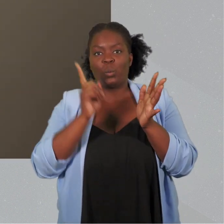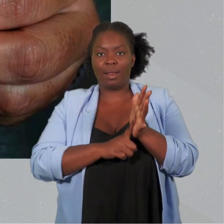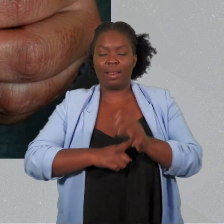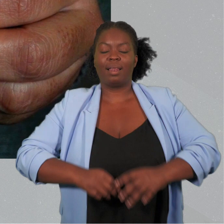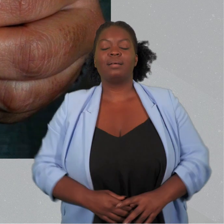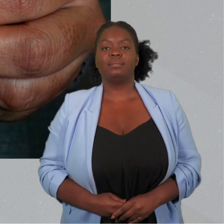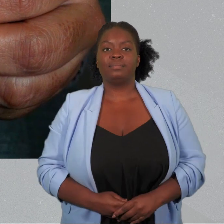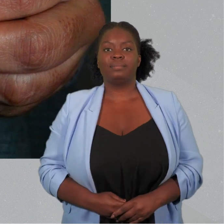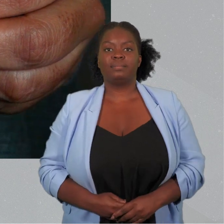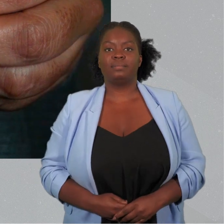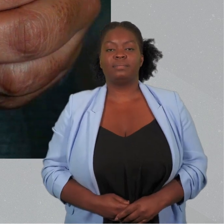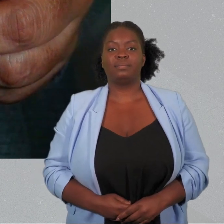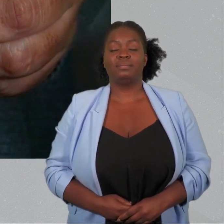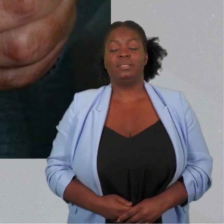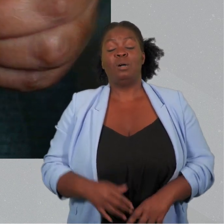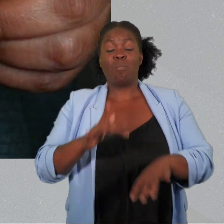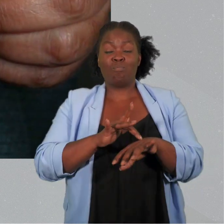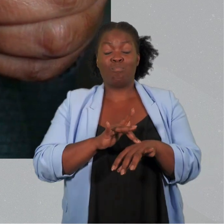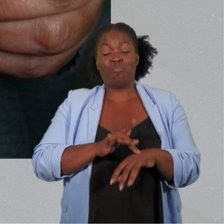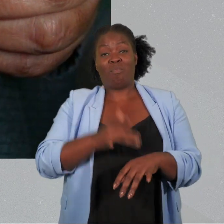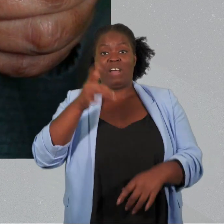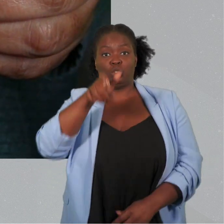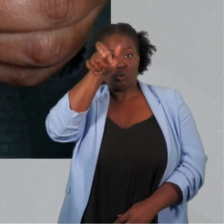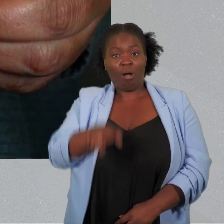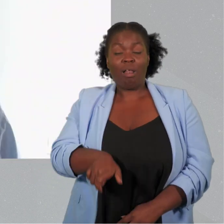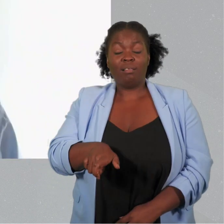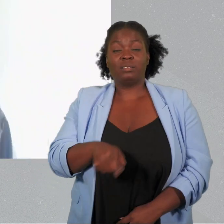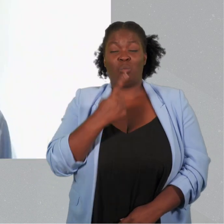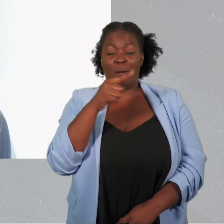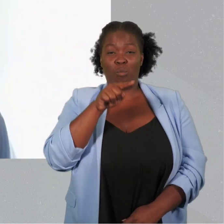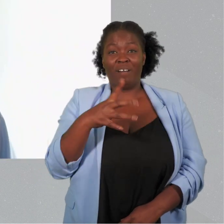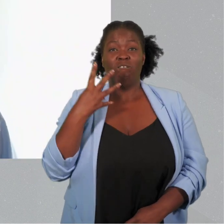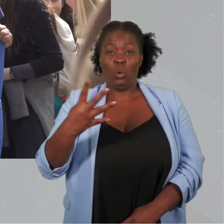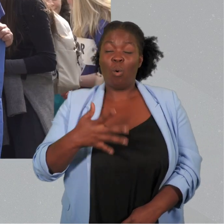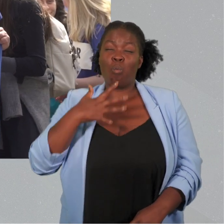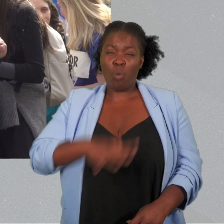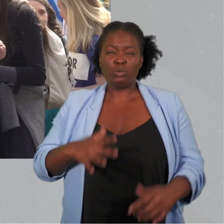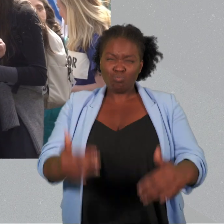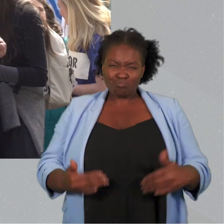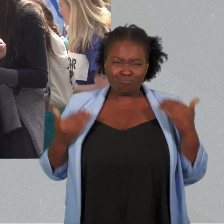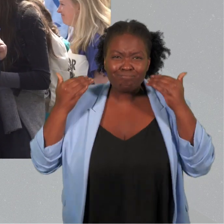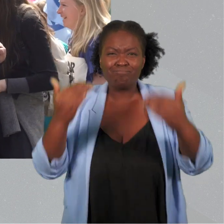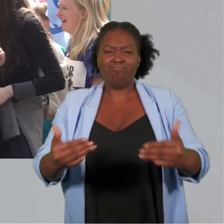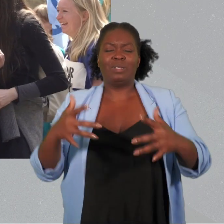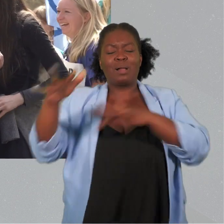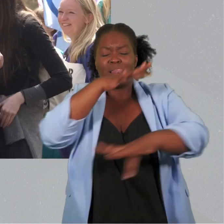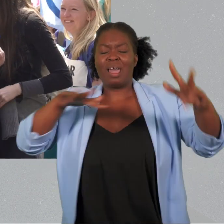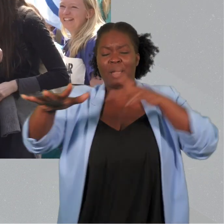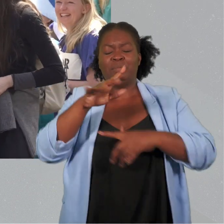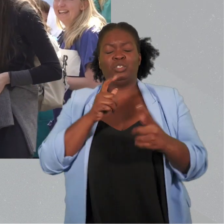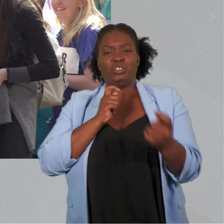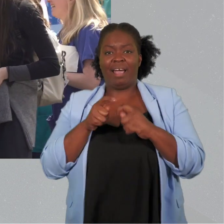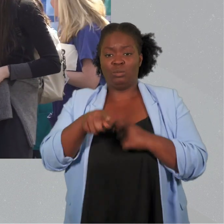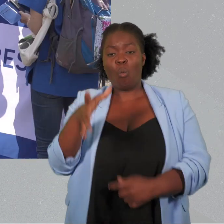91% of the NHS's 1.4 million healthcare professionals want to tackle climate change. They want to work for an organisation that lives